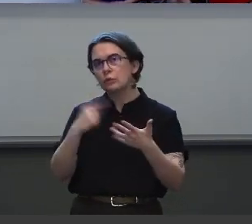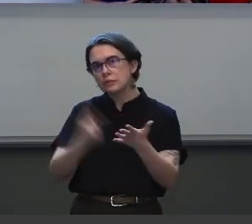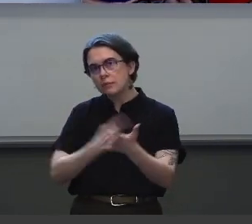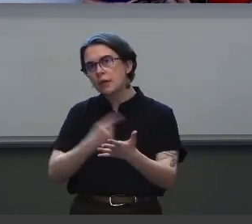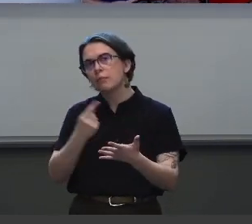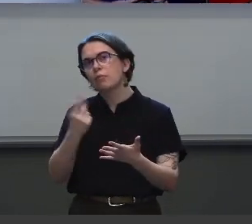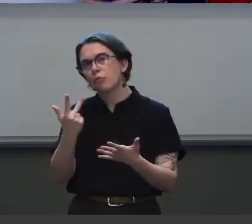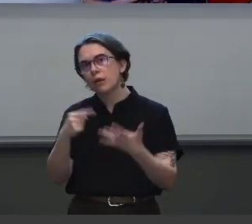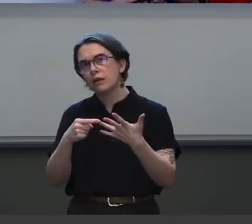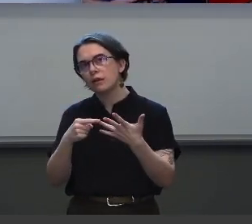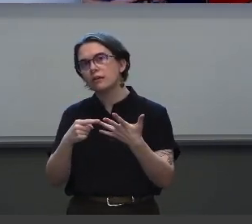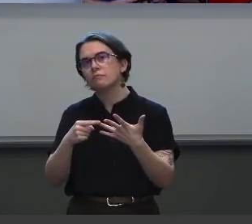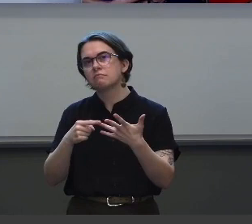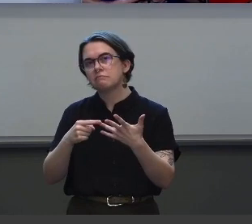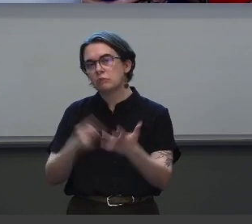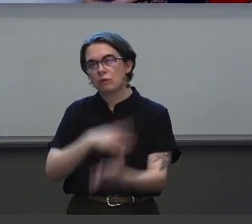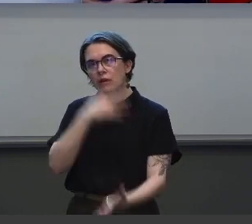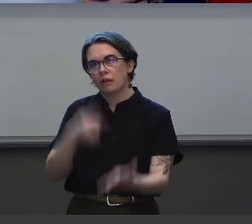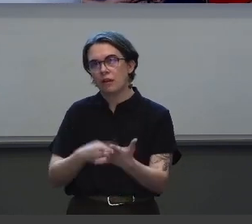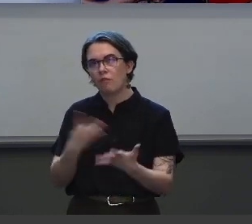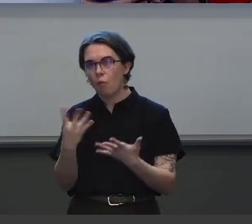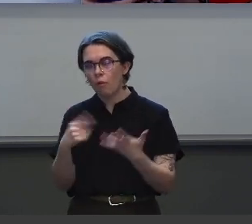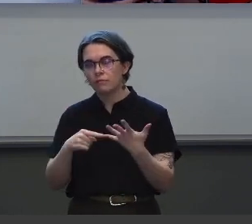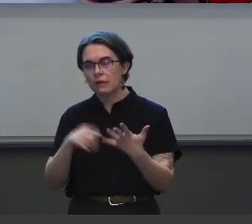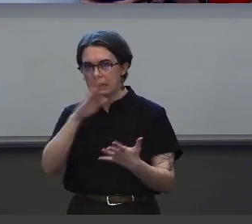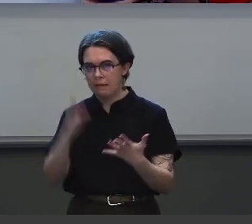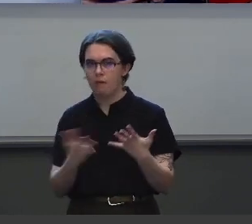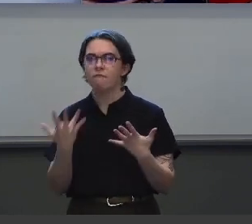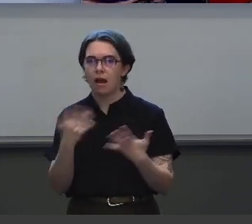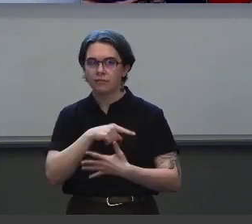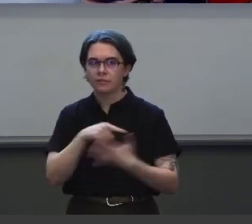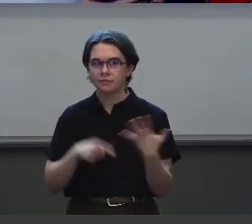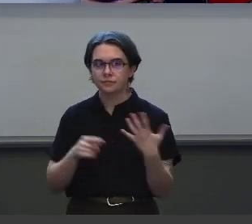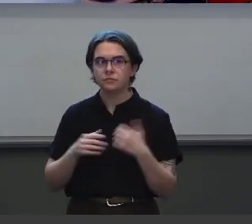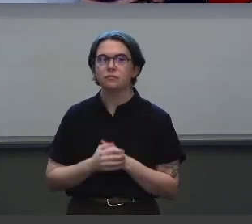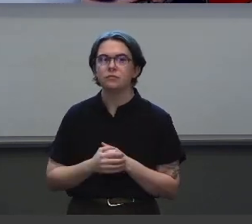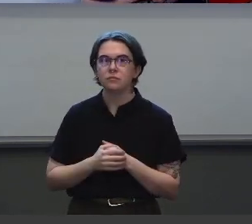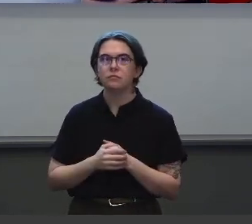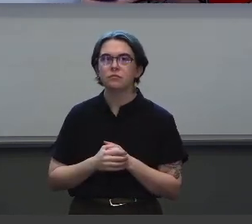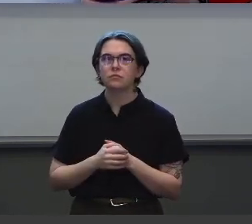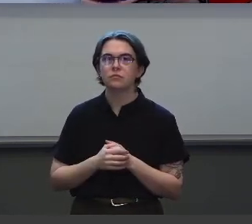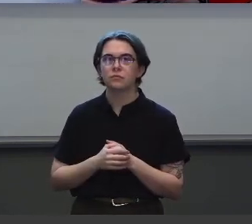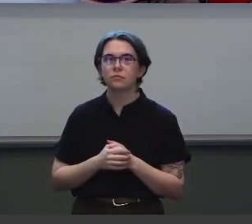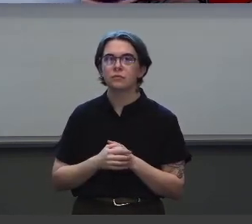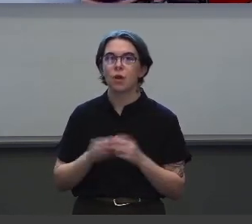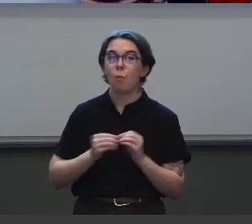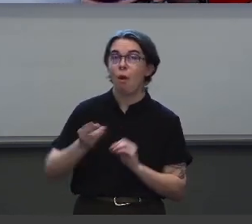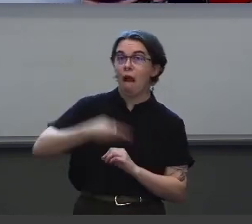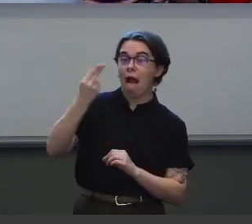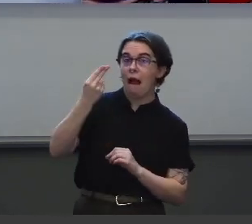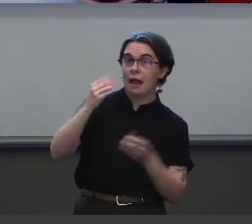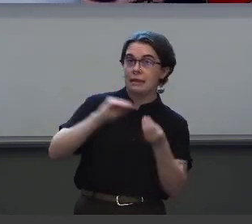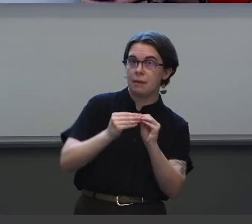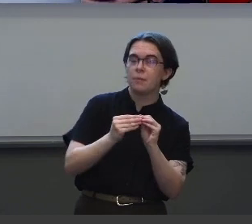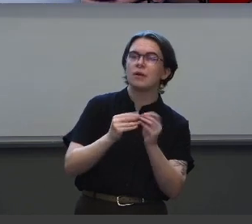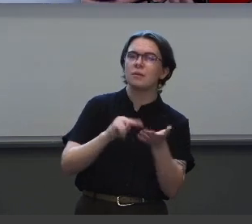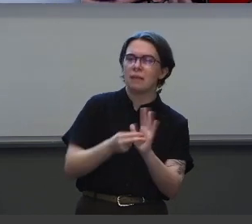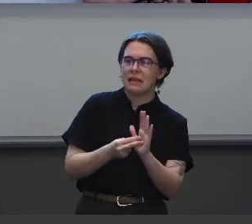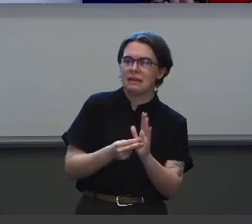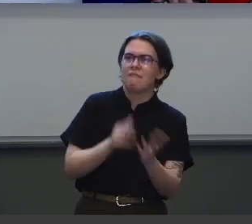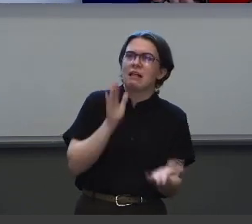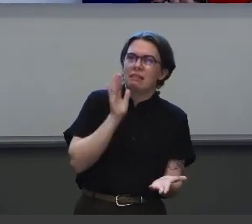are indicative of less sensory processing differences, where lower scores are indicative of more sensory